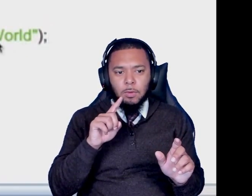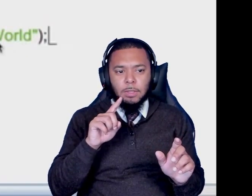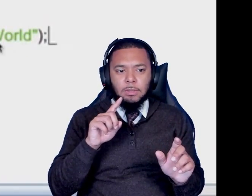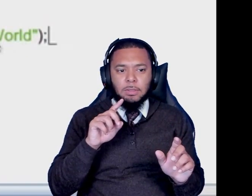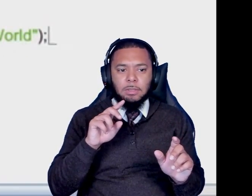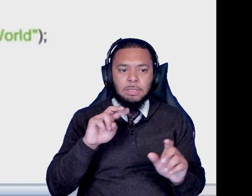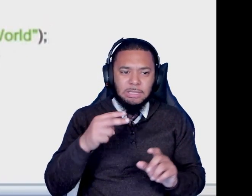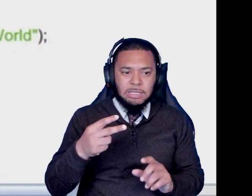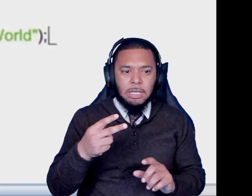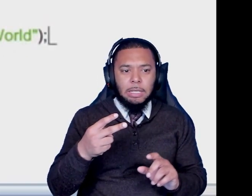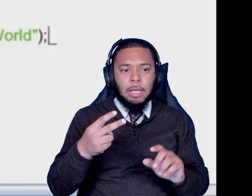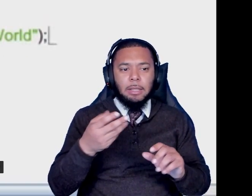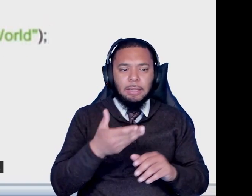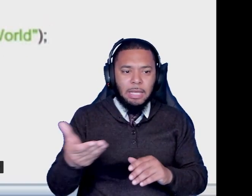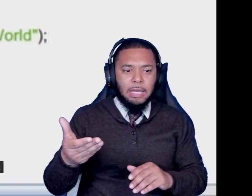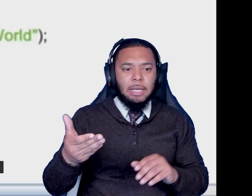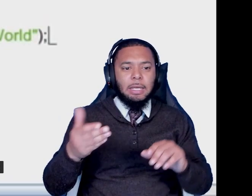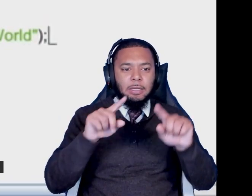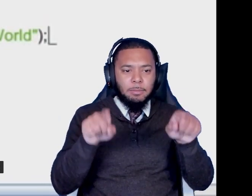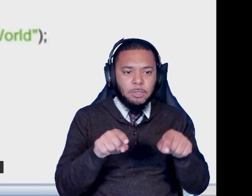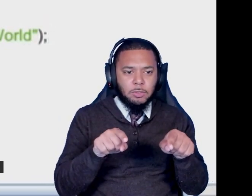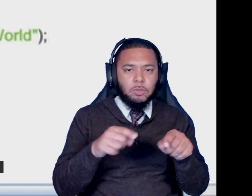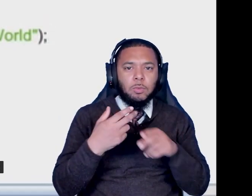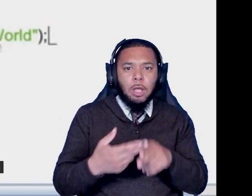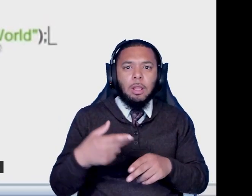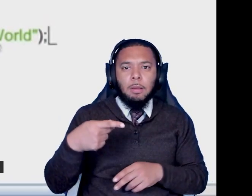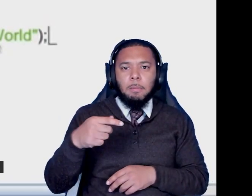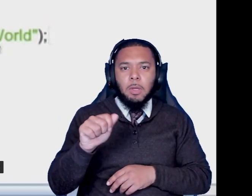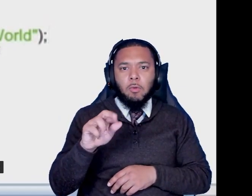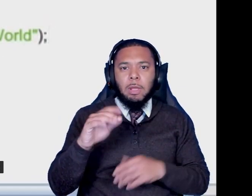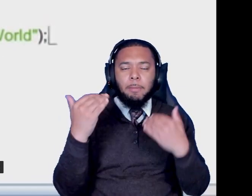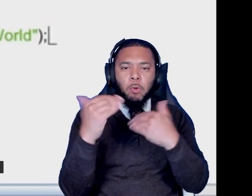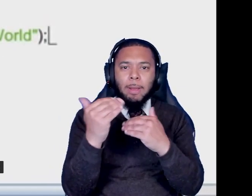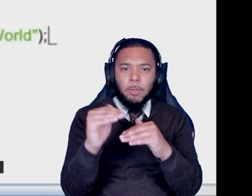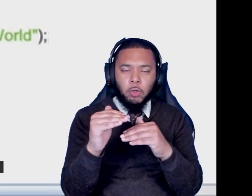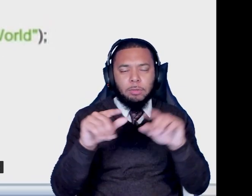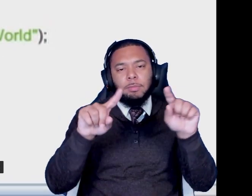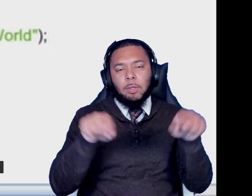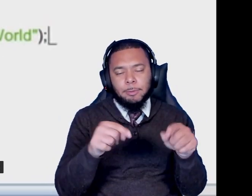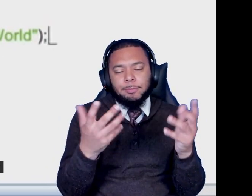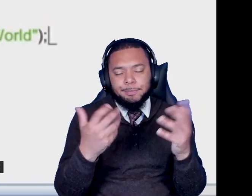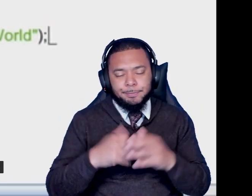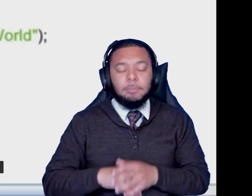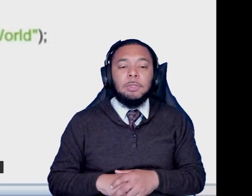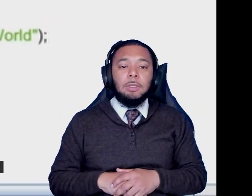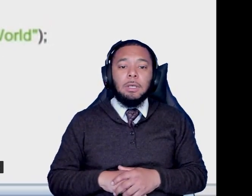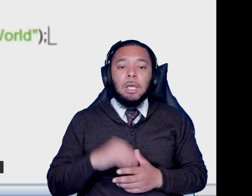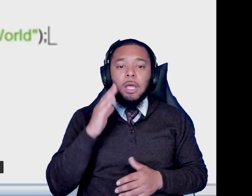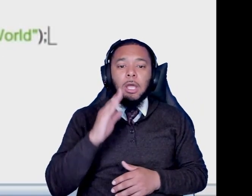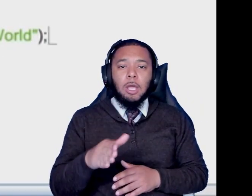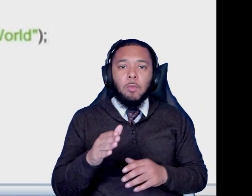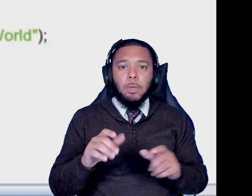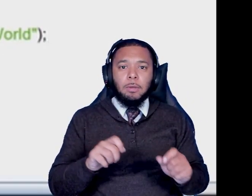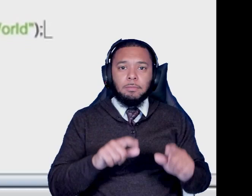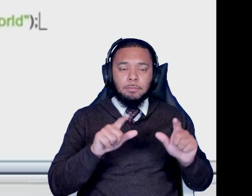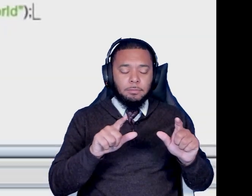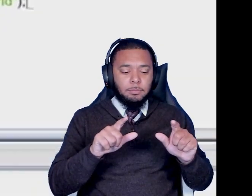thing in the parentheses, or second, we call those parameters, the second parameter, and it'll print it out to the